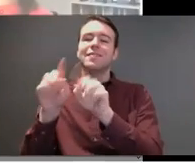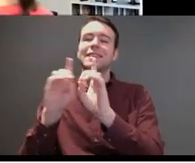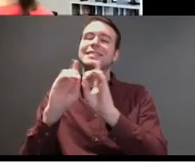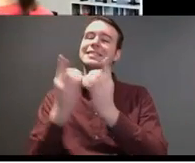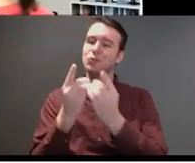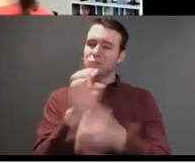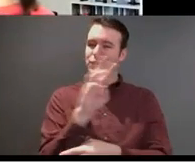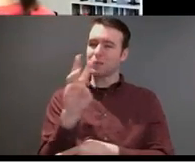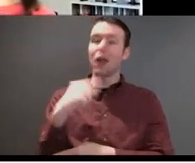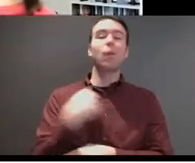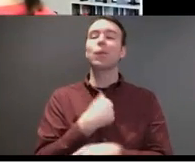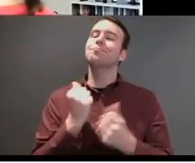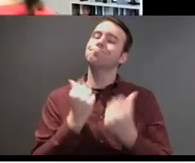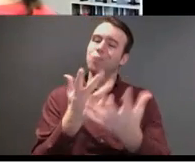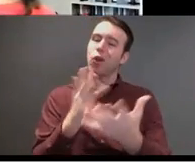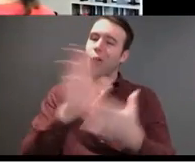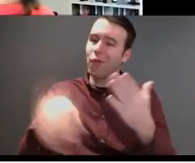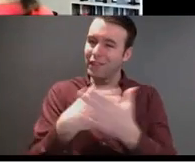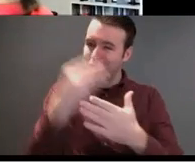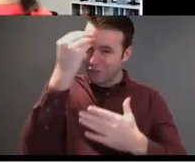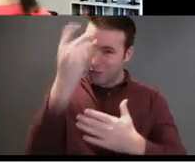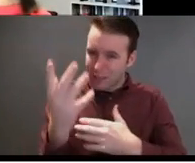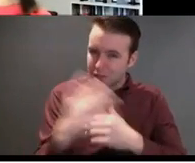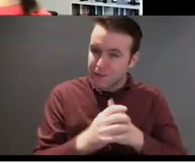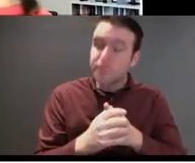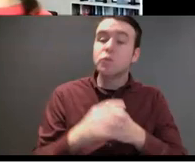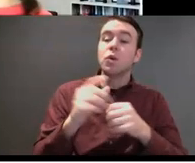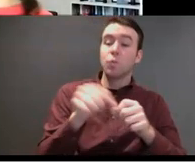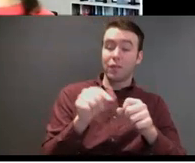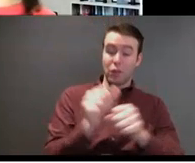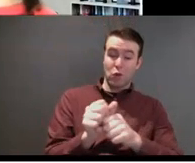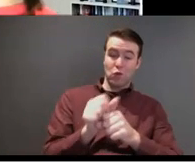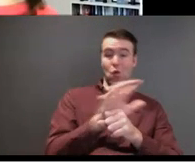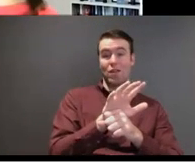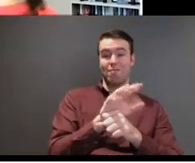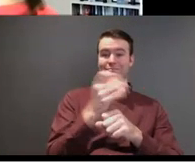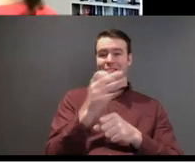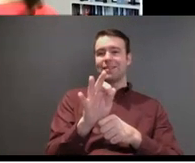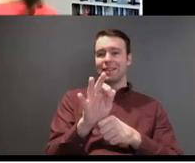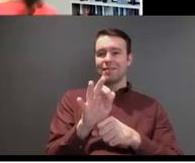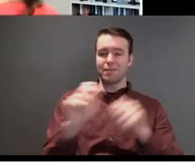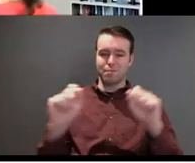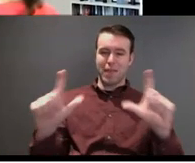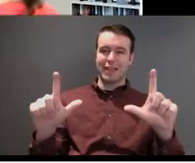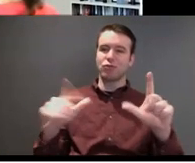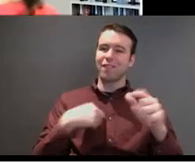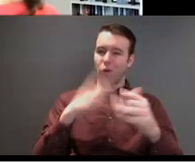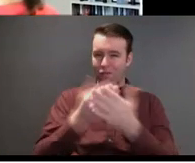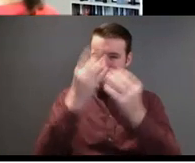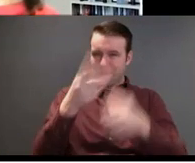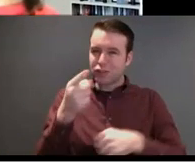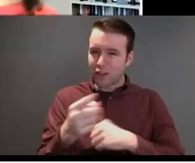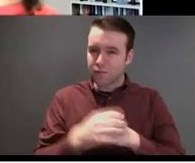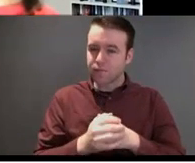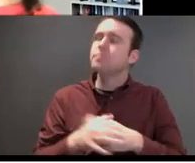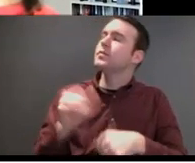have all of that information. Well, again, on our COVID-19 webpage. That's right. So we